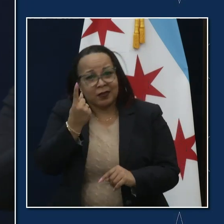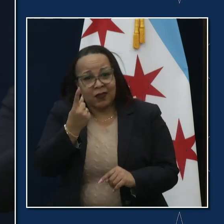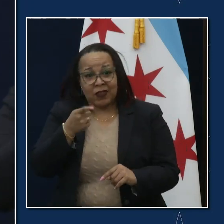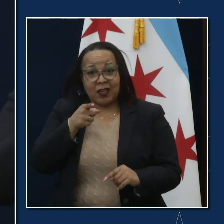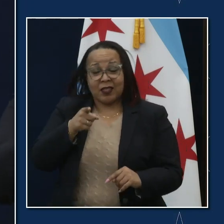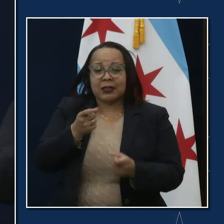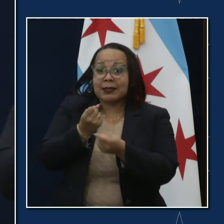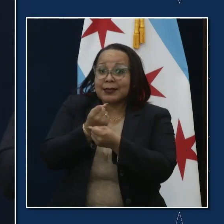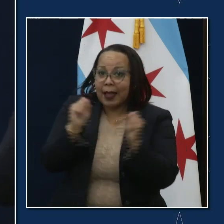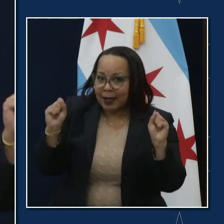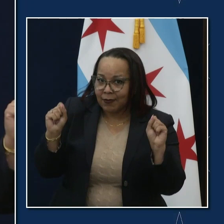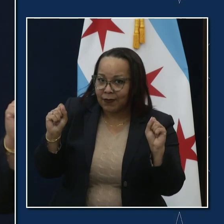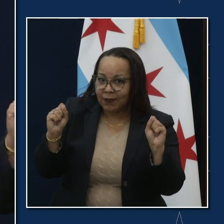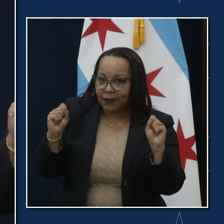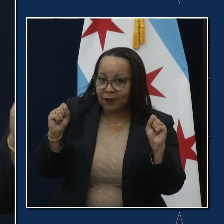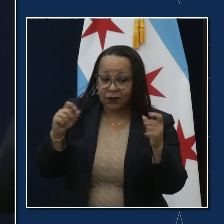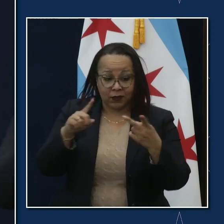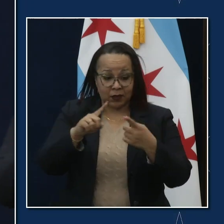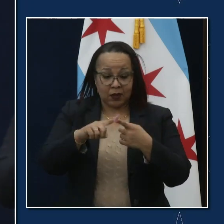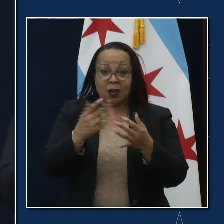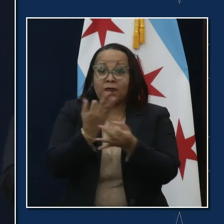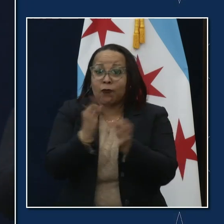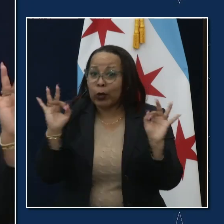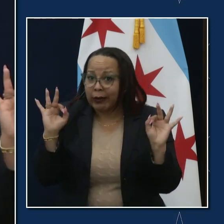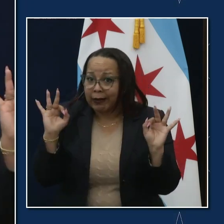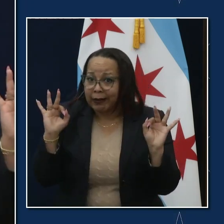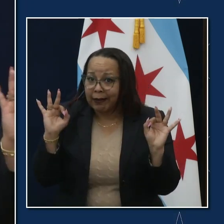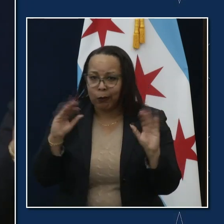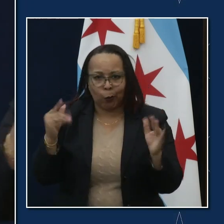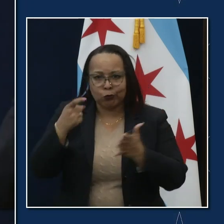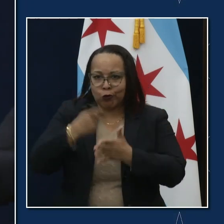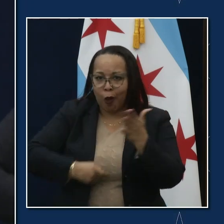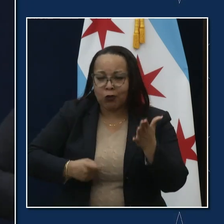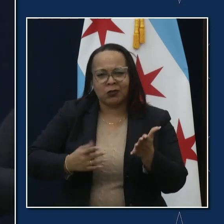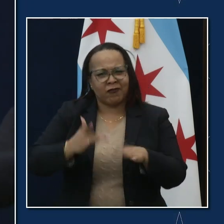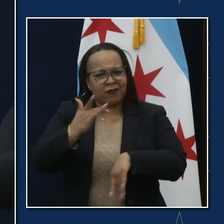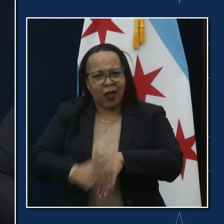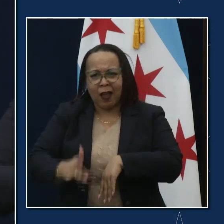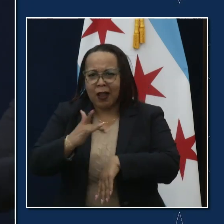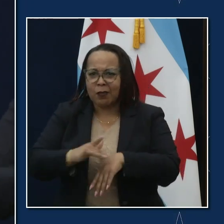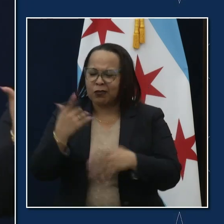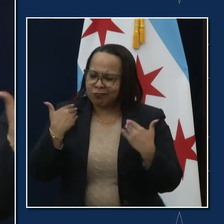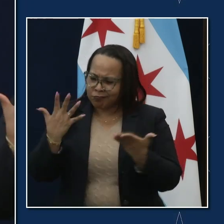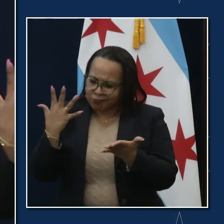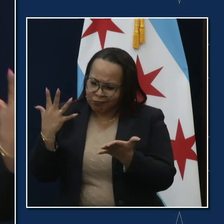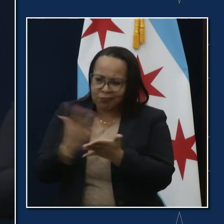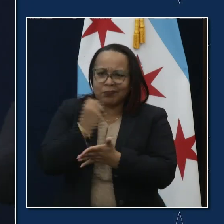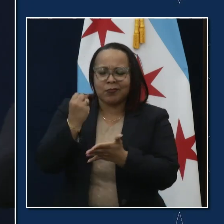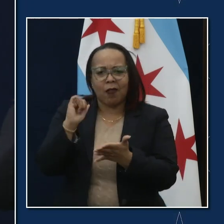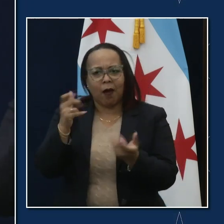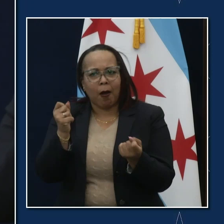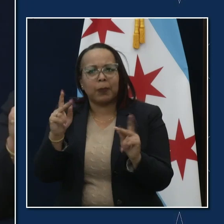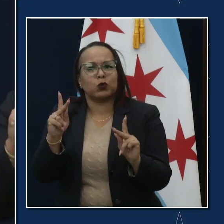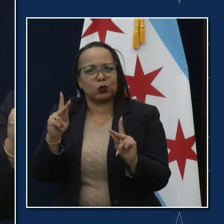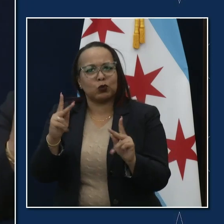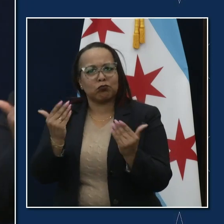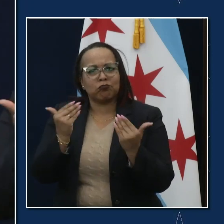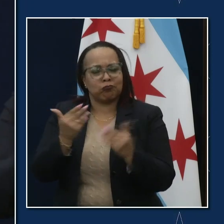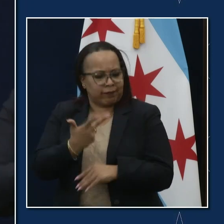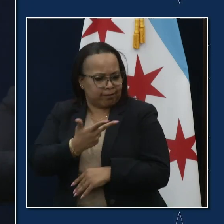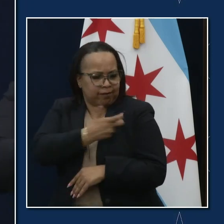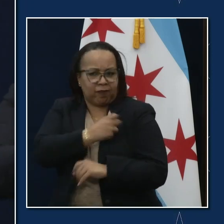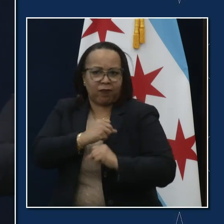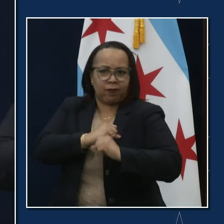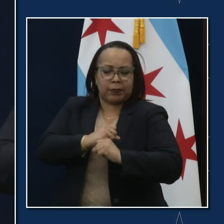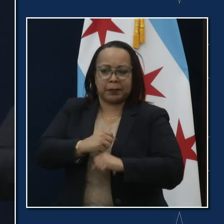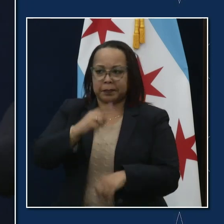is safe, is free, and is widely available. Take advantage of the opportunity to get yourself